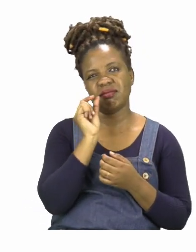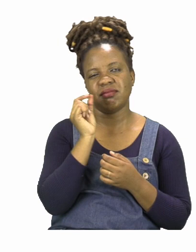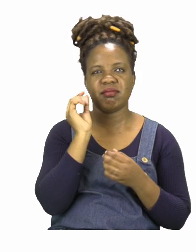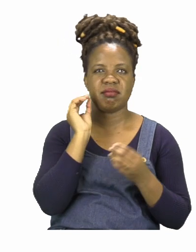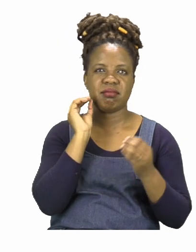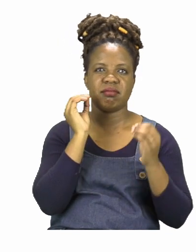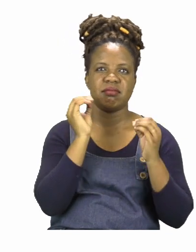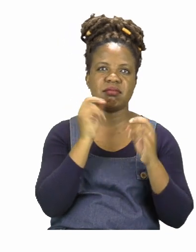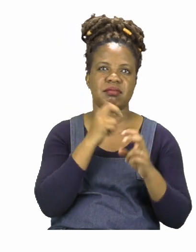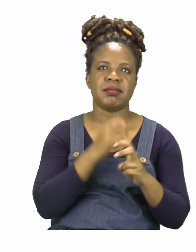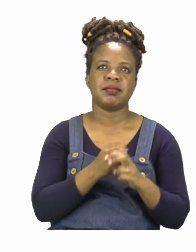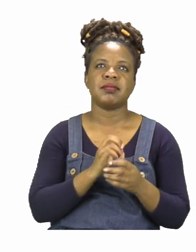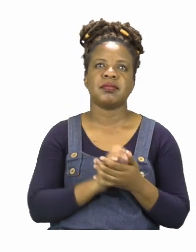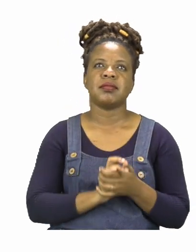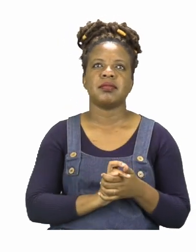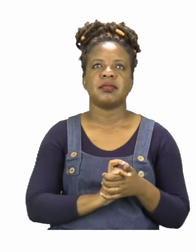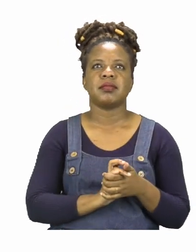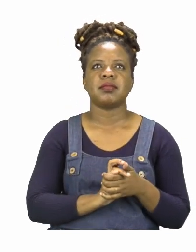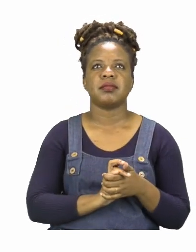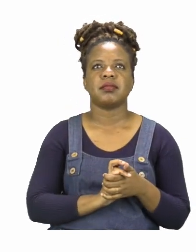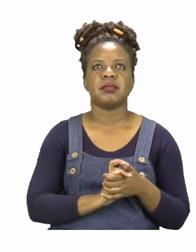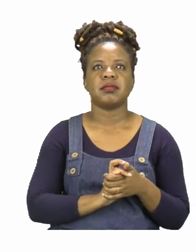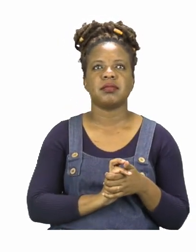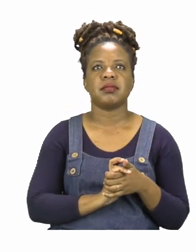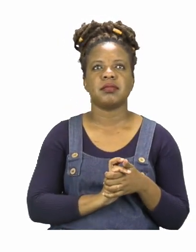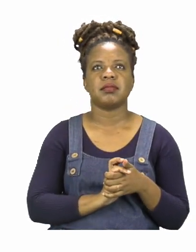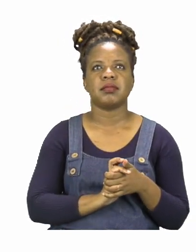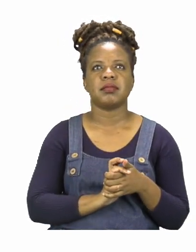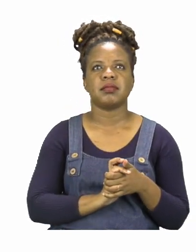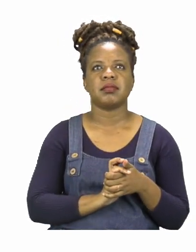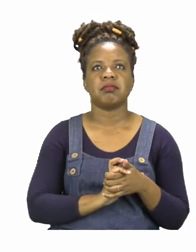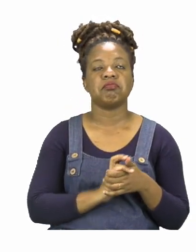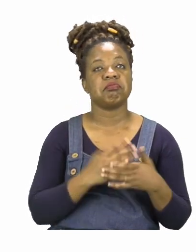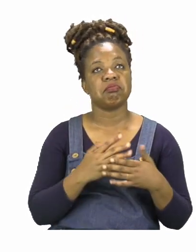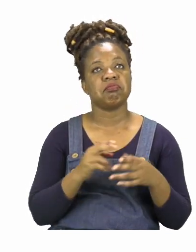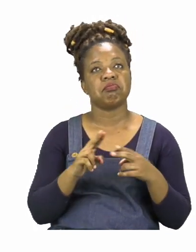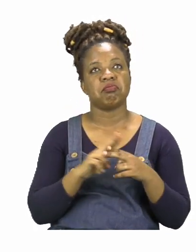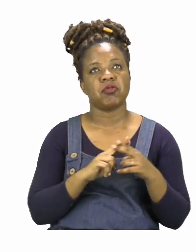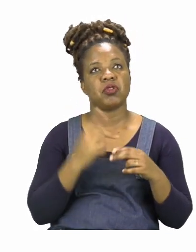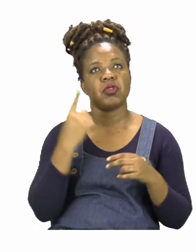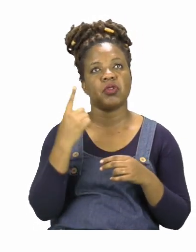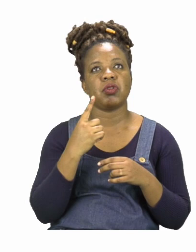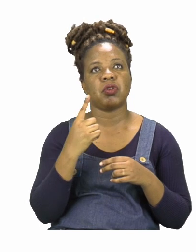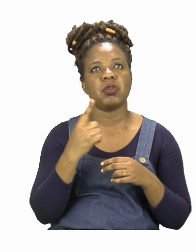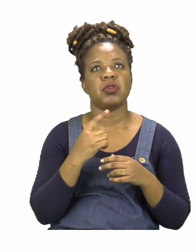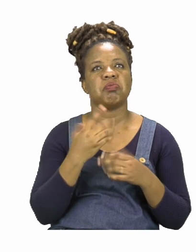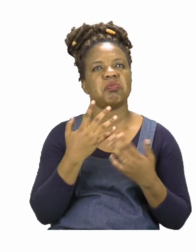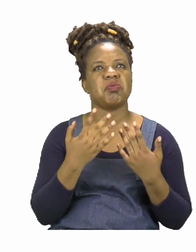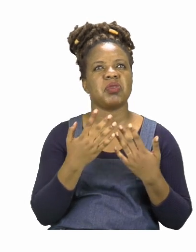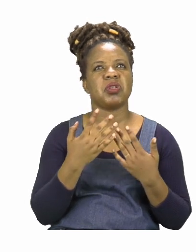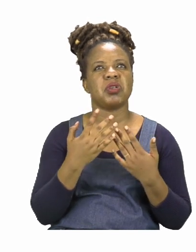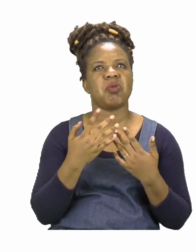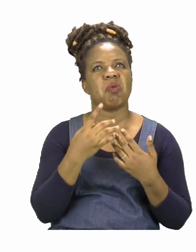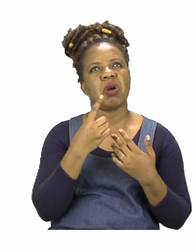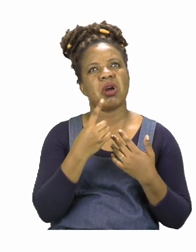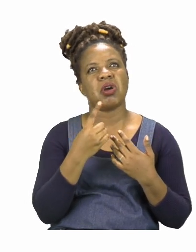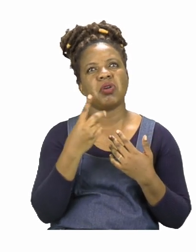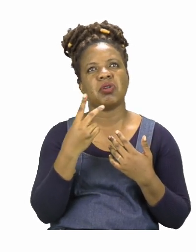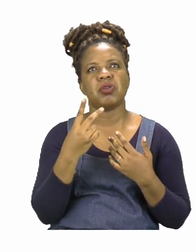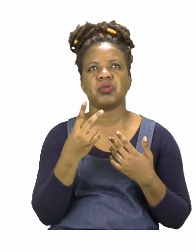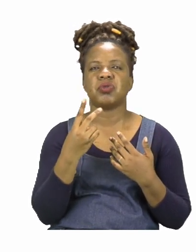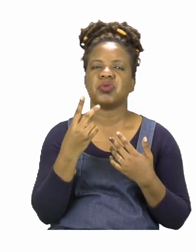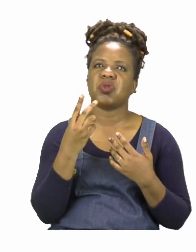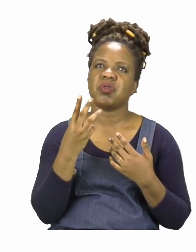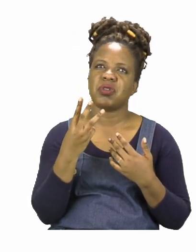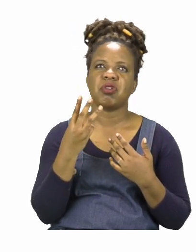one possessive pronoun to put in the sentence. Remember, you are going to be circling so that you'll